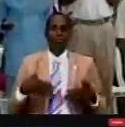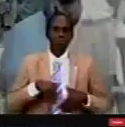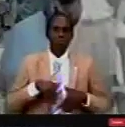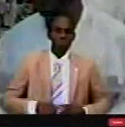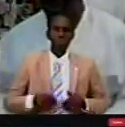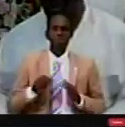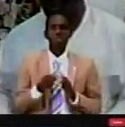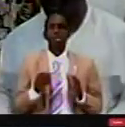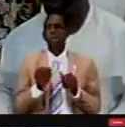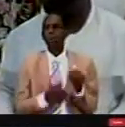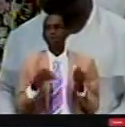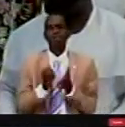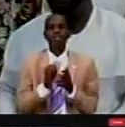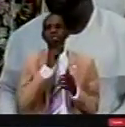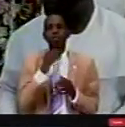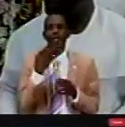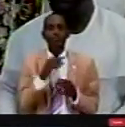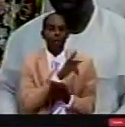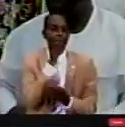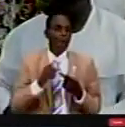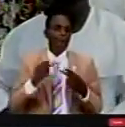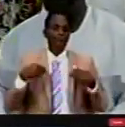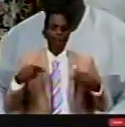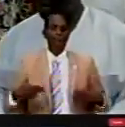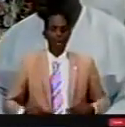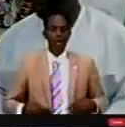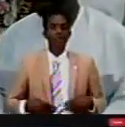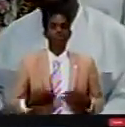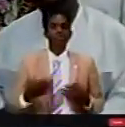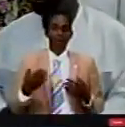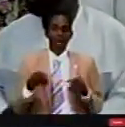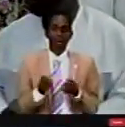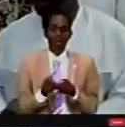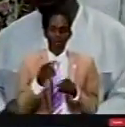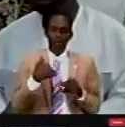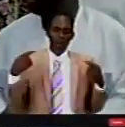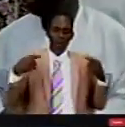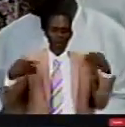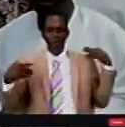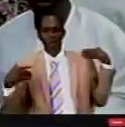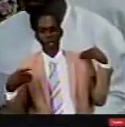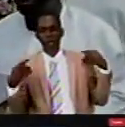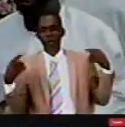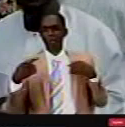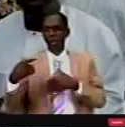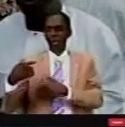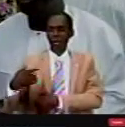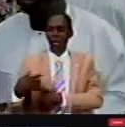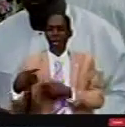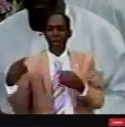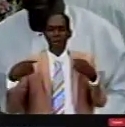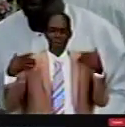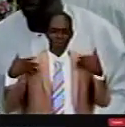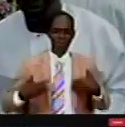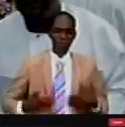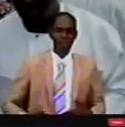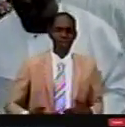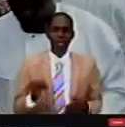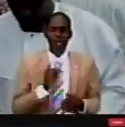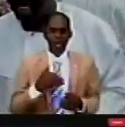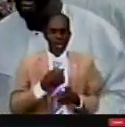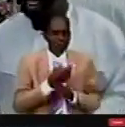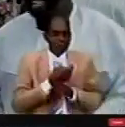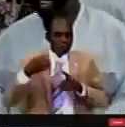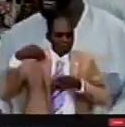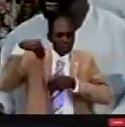health at the pain here at the pain over there at the injury Eternal over there and you